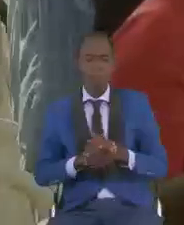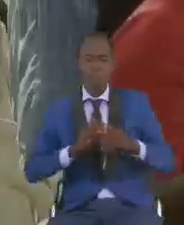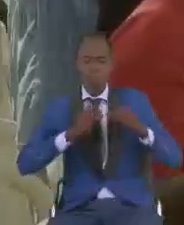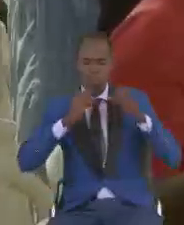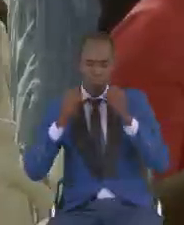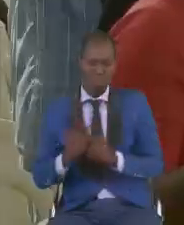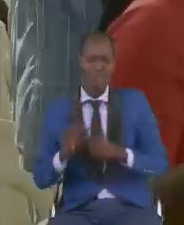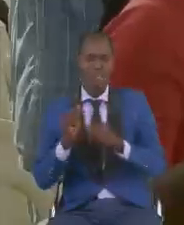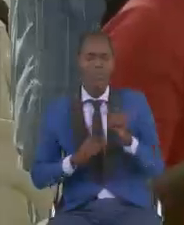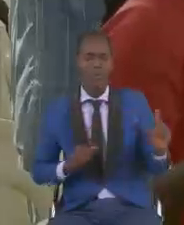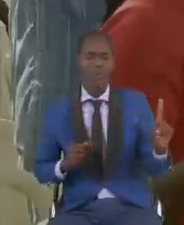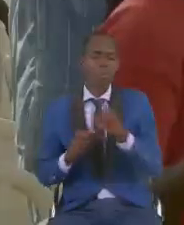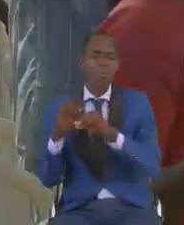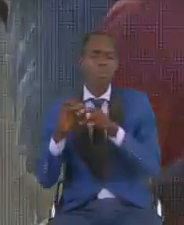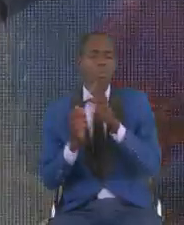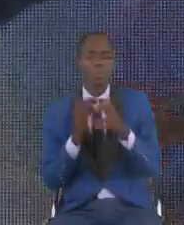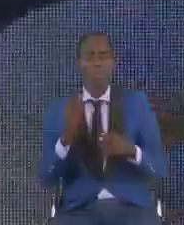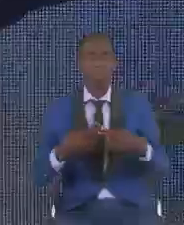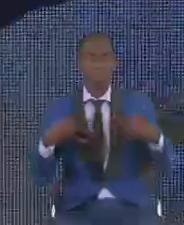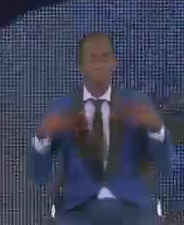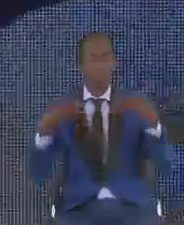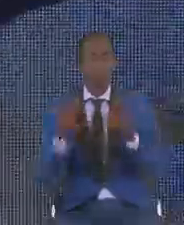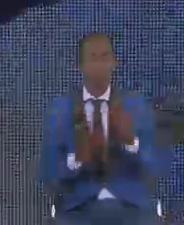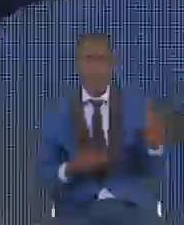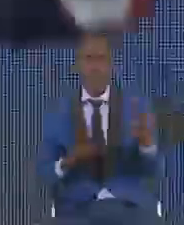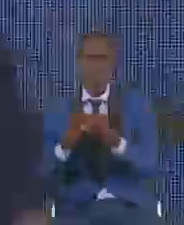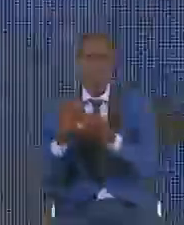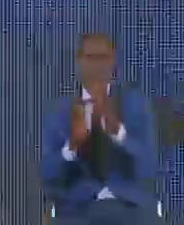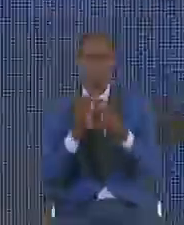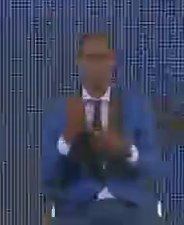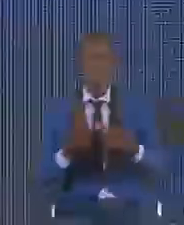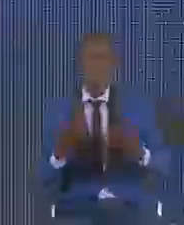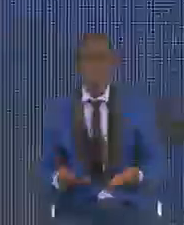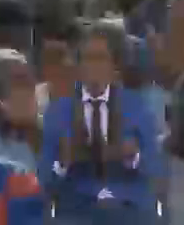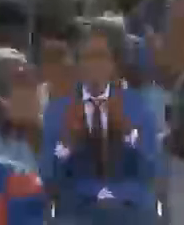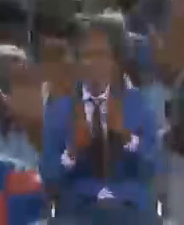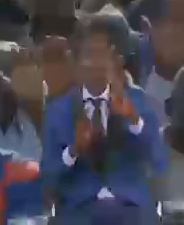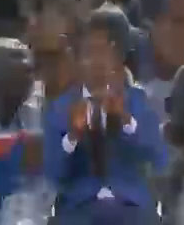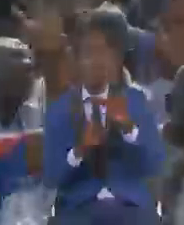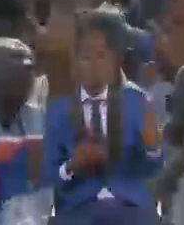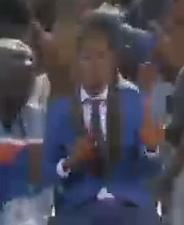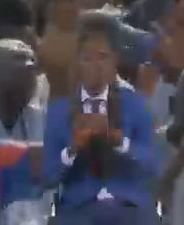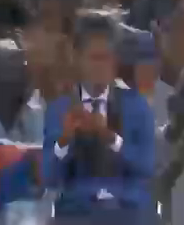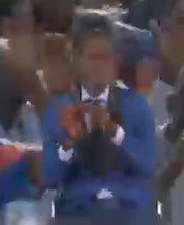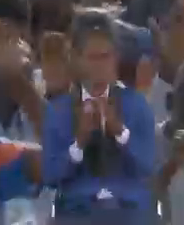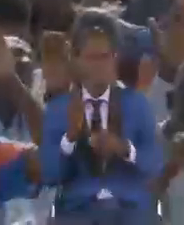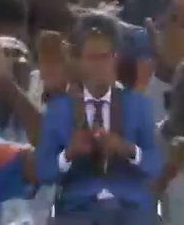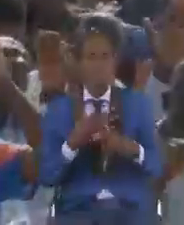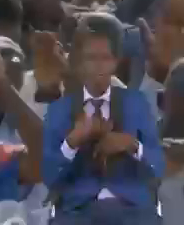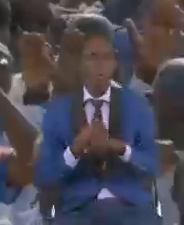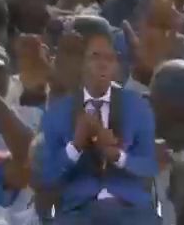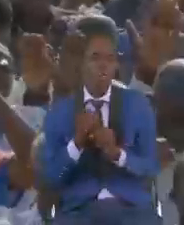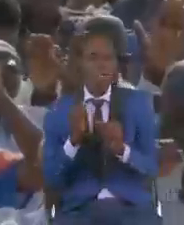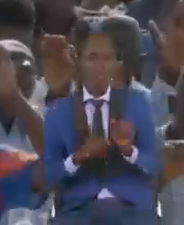Strengthen everyone. Heal everyone. Lift up everyone. And make